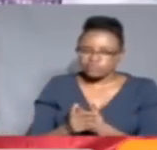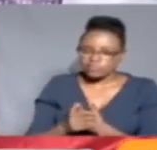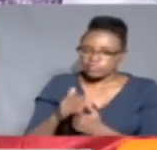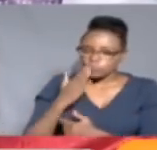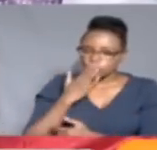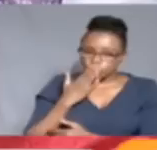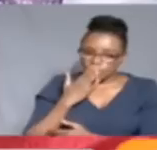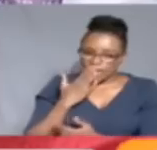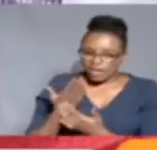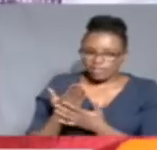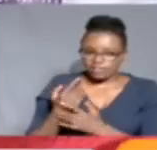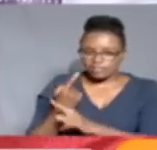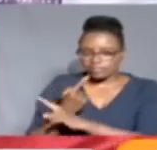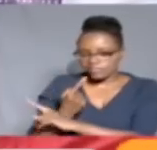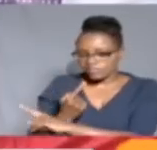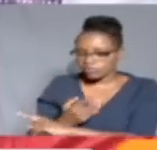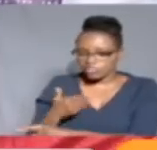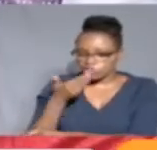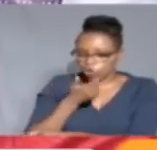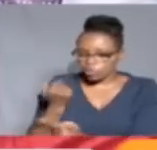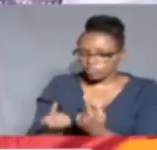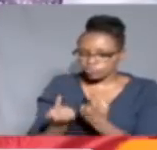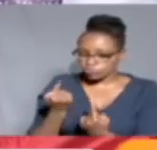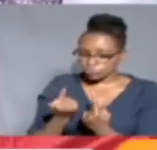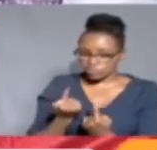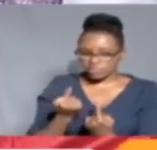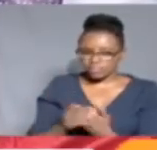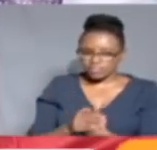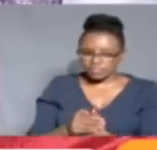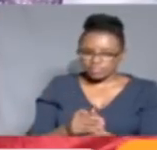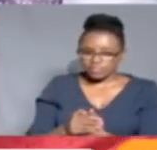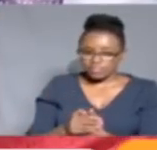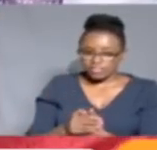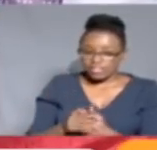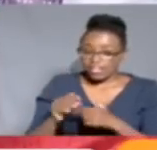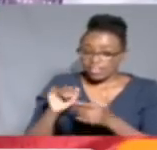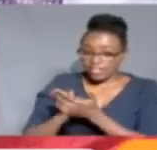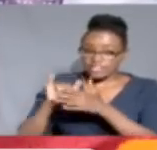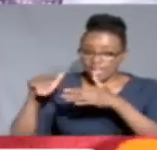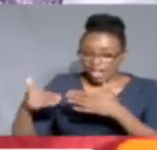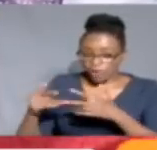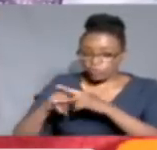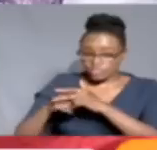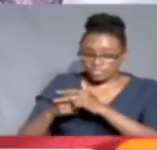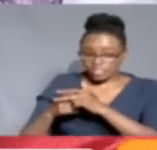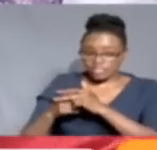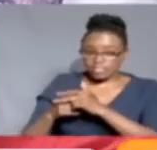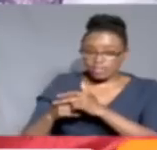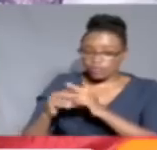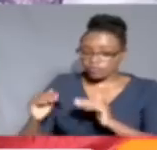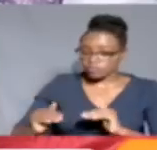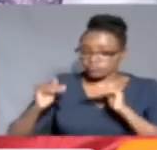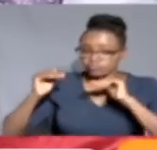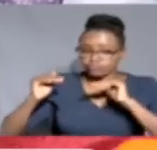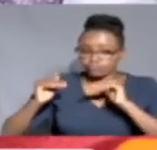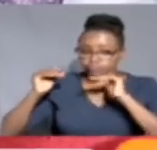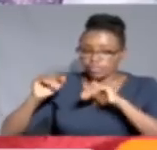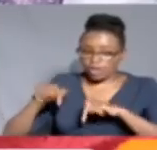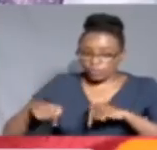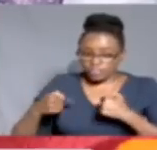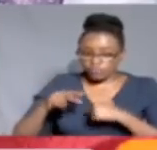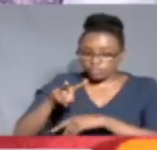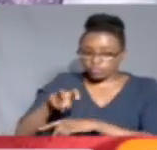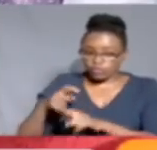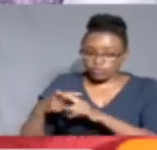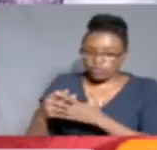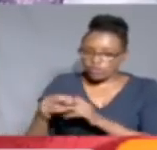sugar, and fat. Mm. Yeah, and that's how we started uplifting ourselves. We stole from